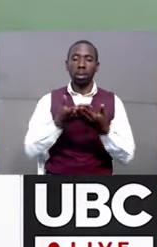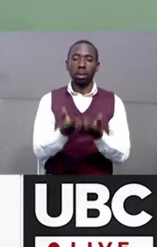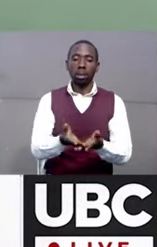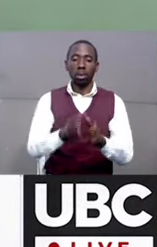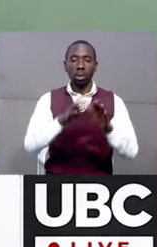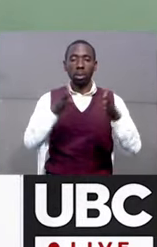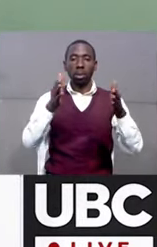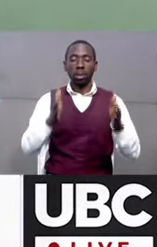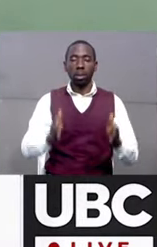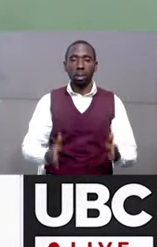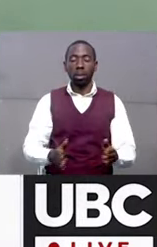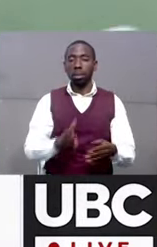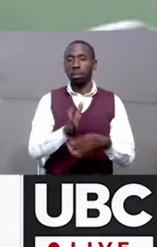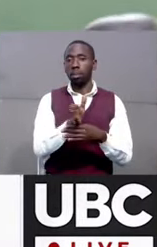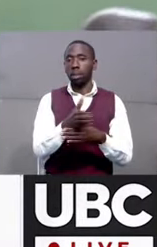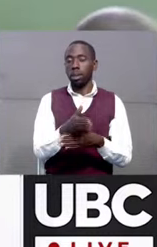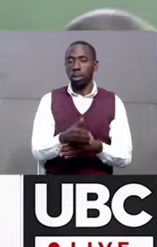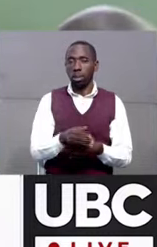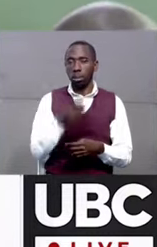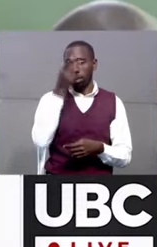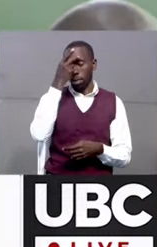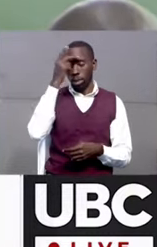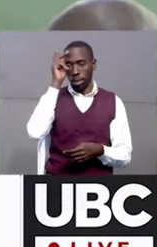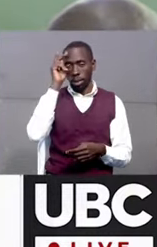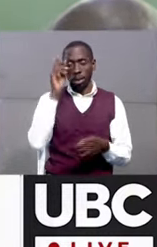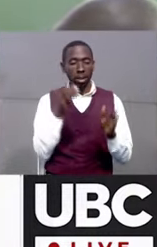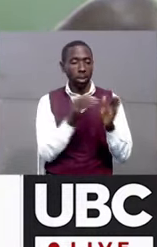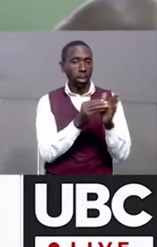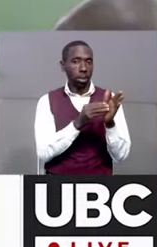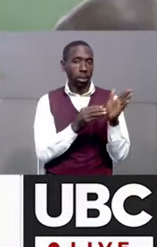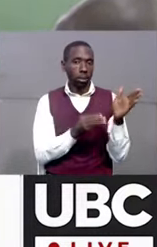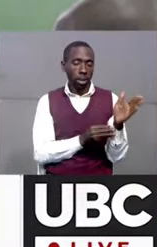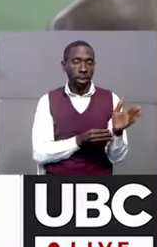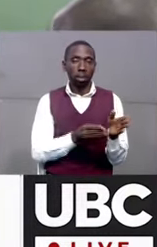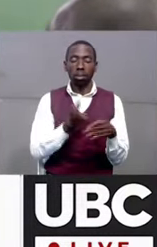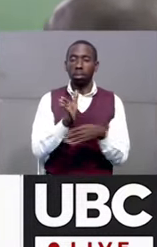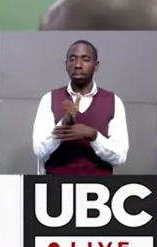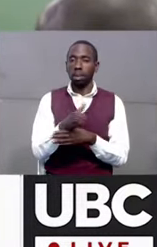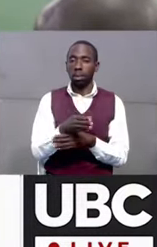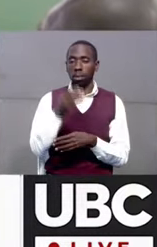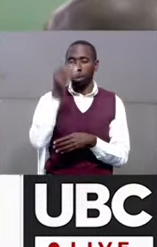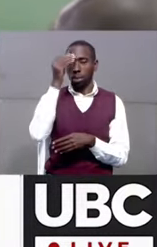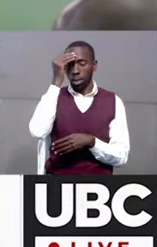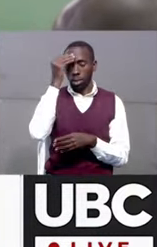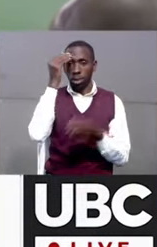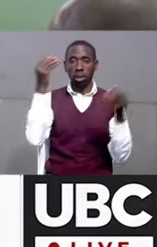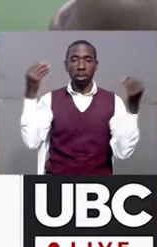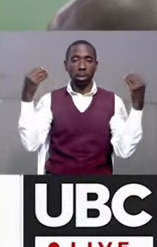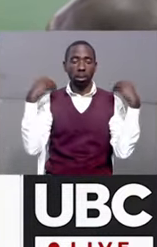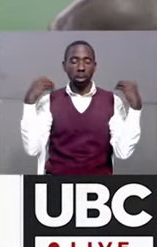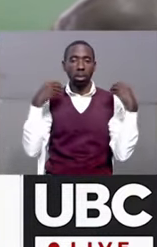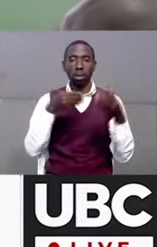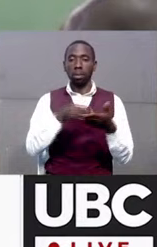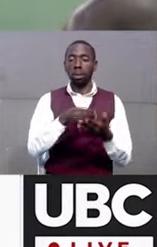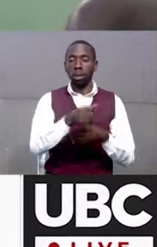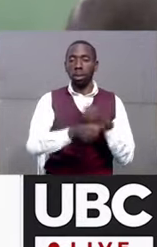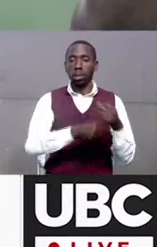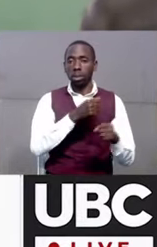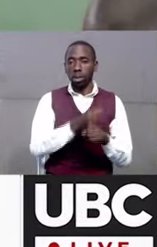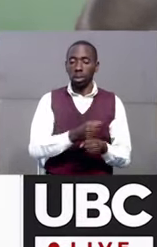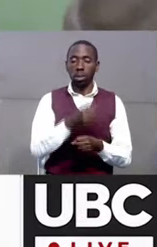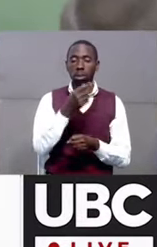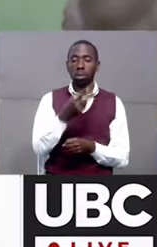the Ministerial Policy Statement for the Minister of Education and Sports, financial